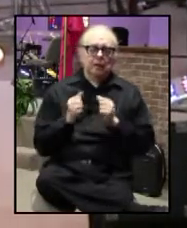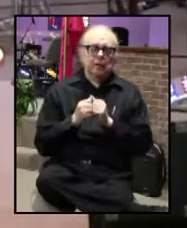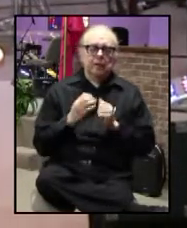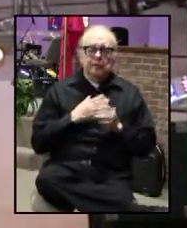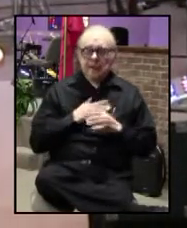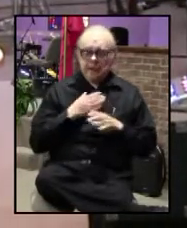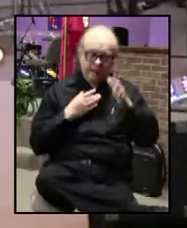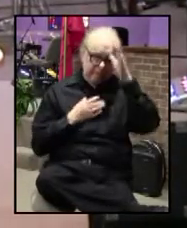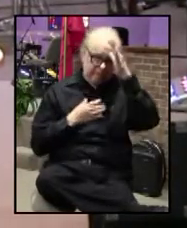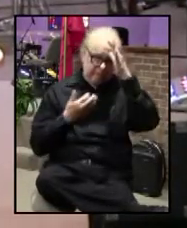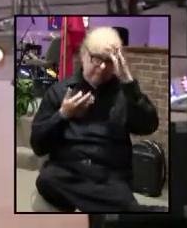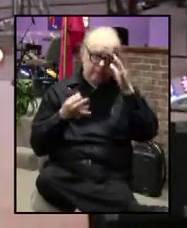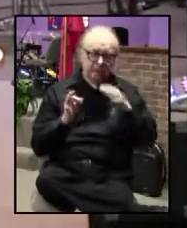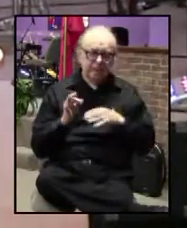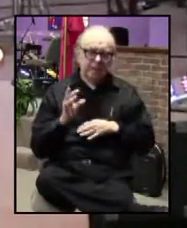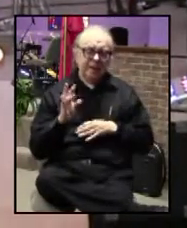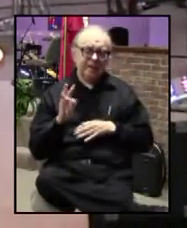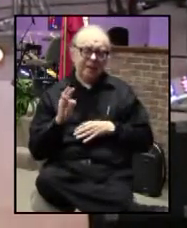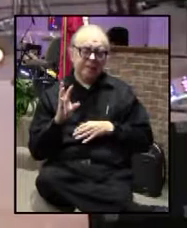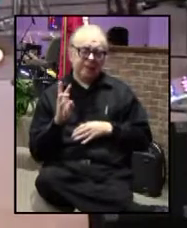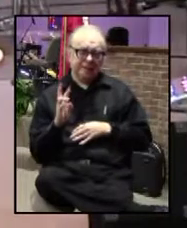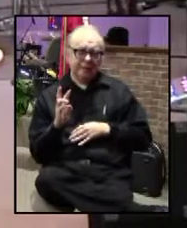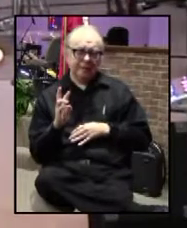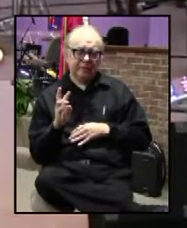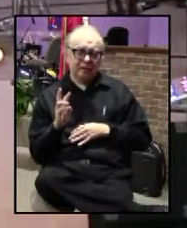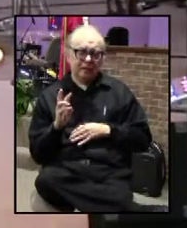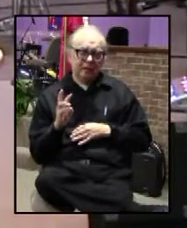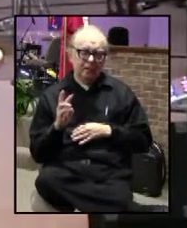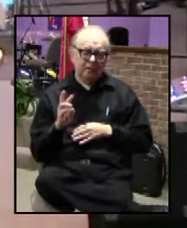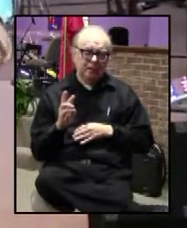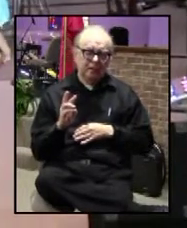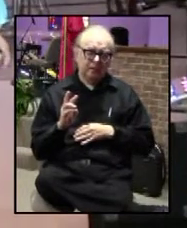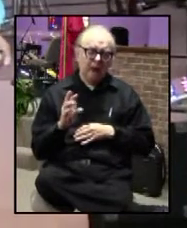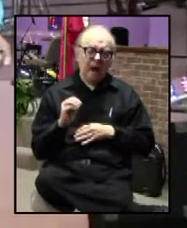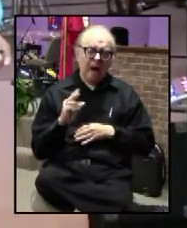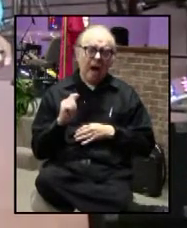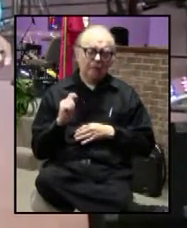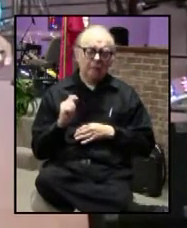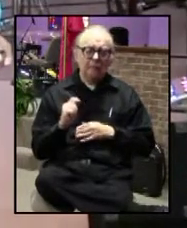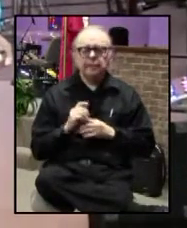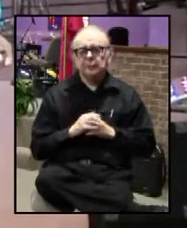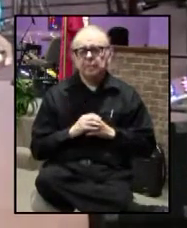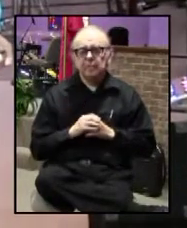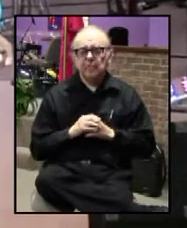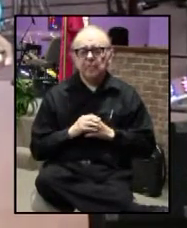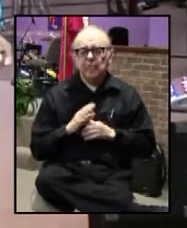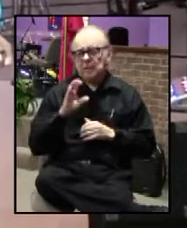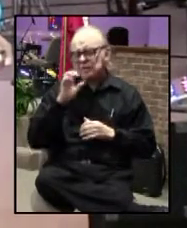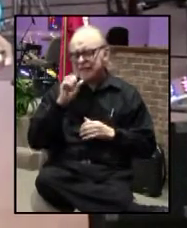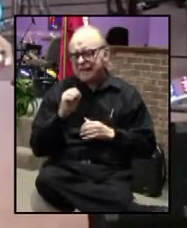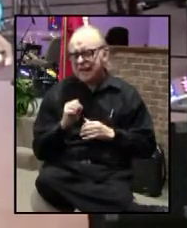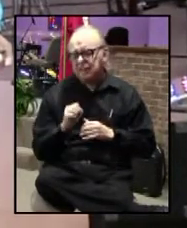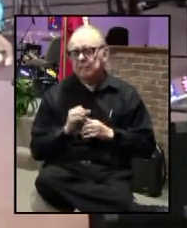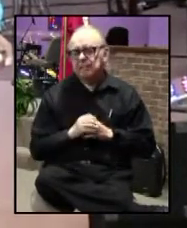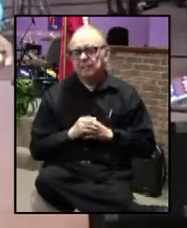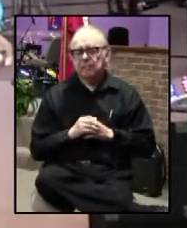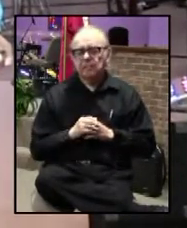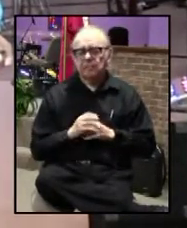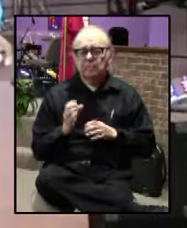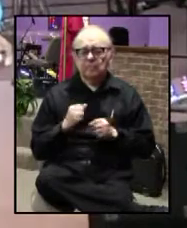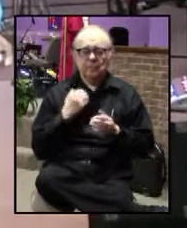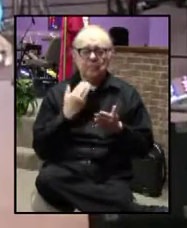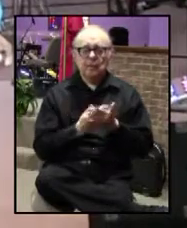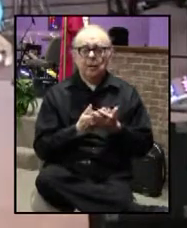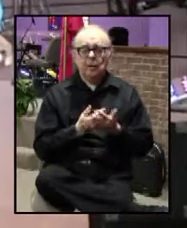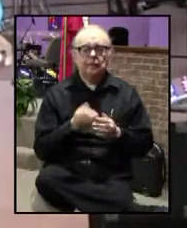dad in 1976 in October on a Saturday. I'd gotten home